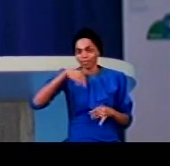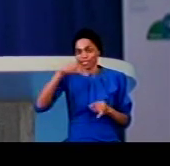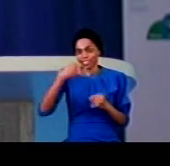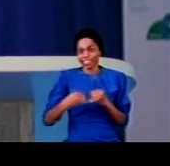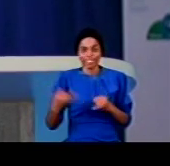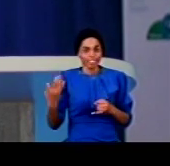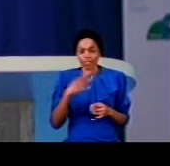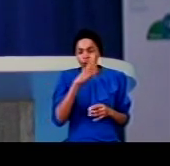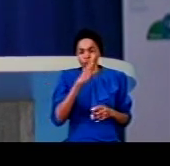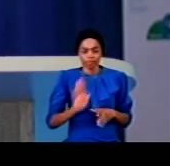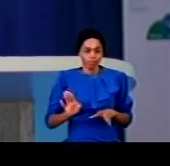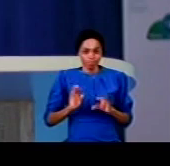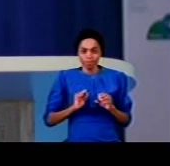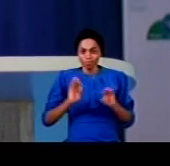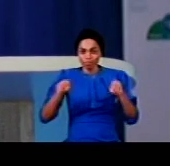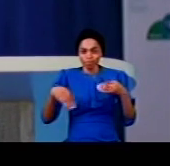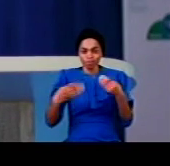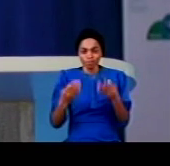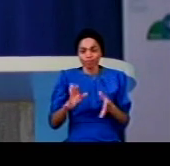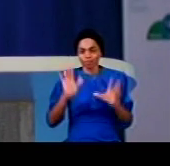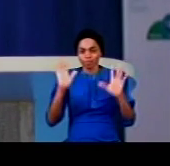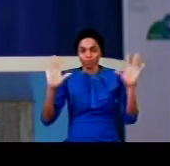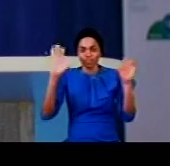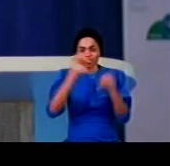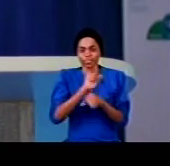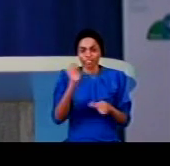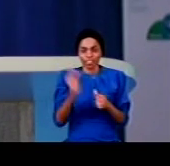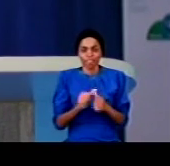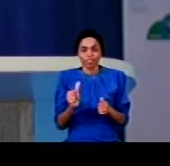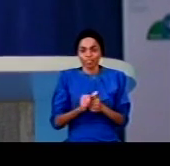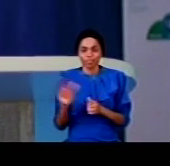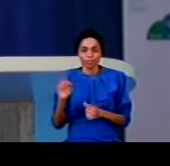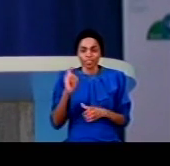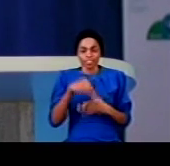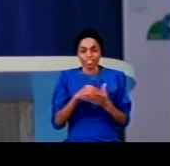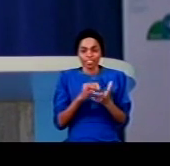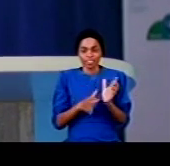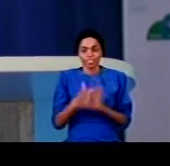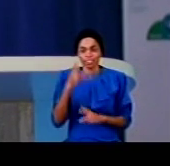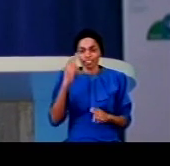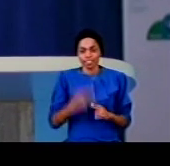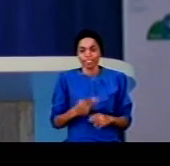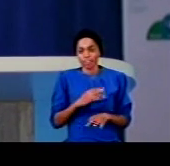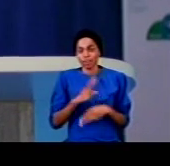is to believe, confess, and you will possess your possession.